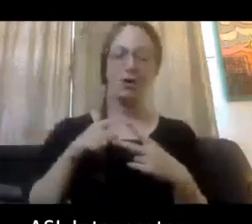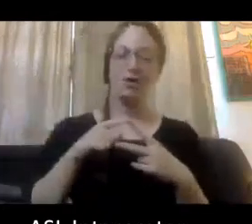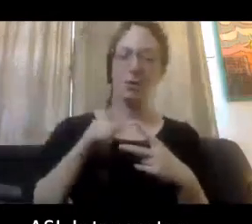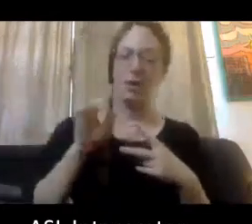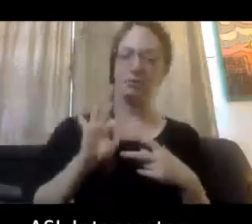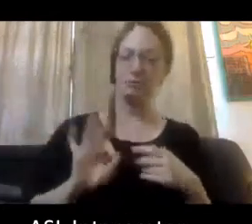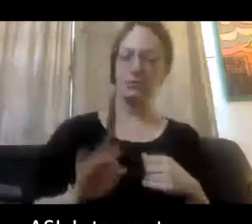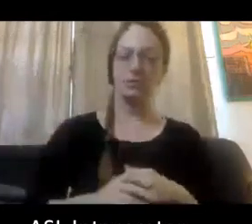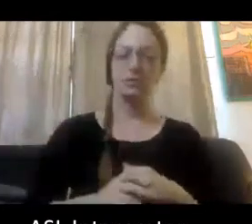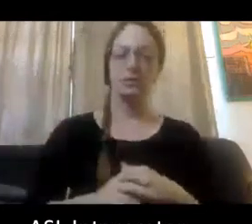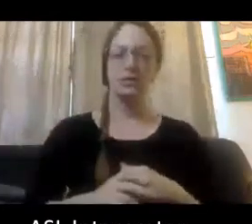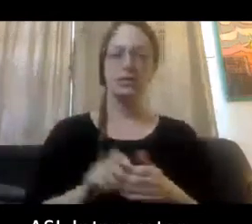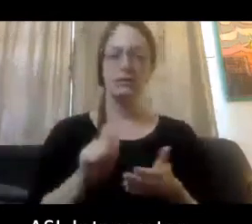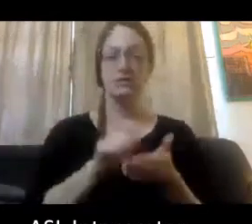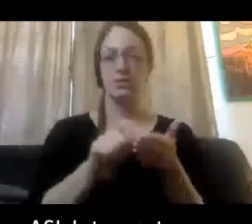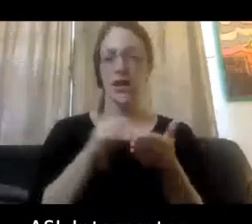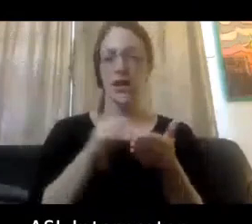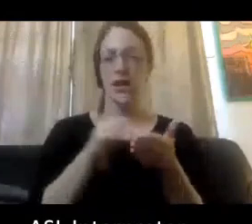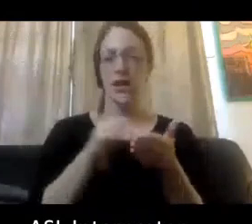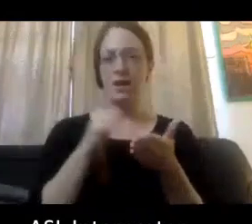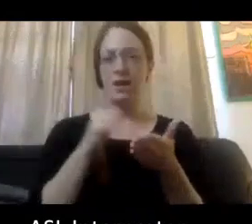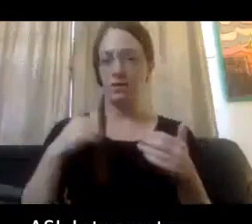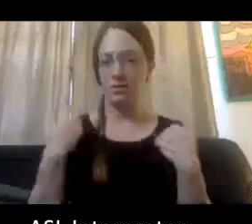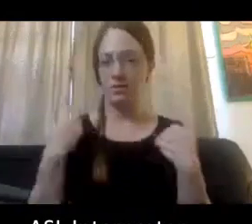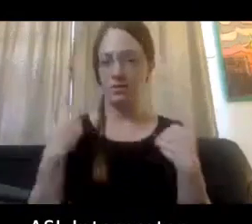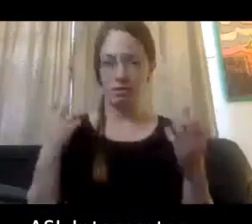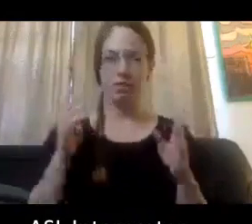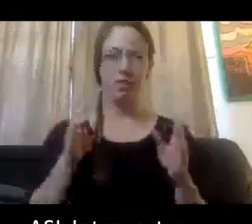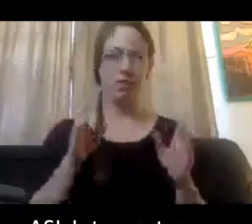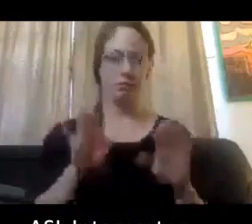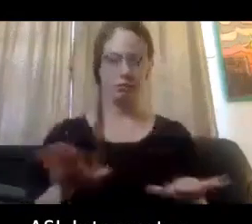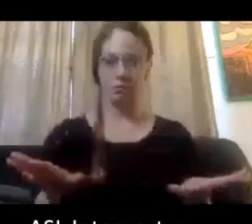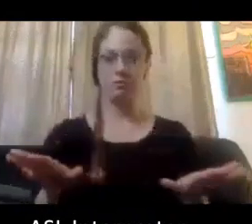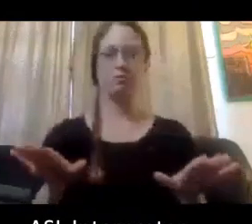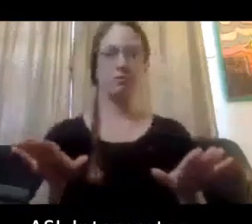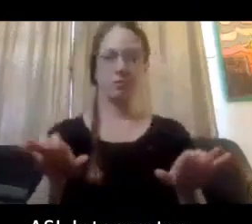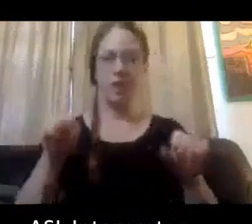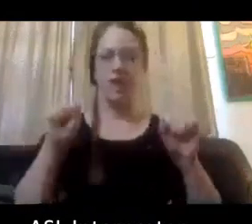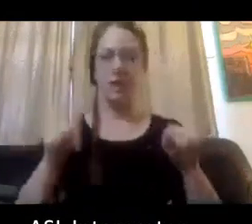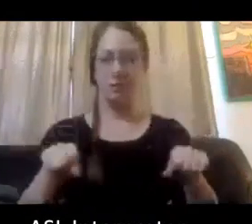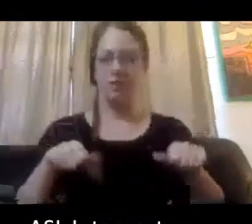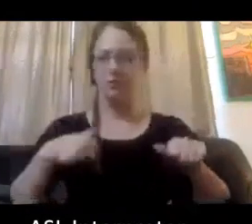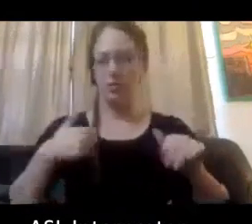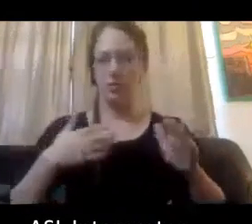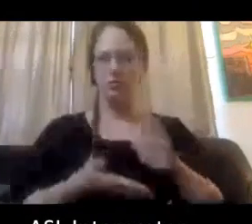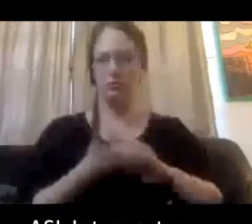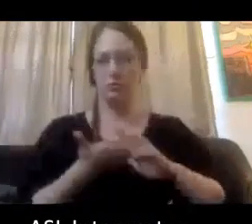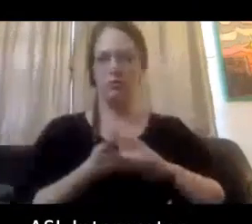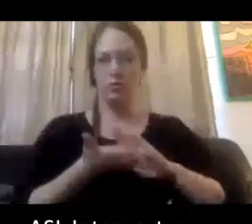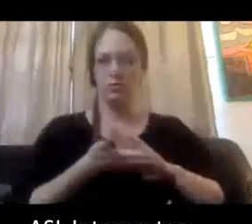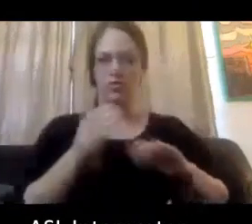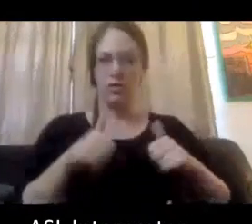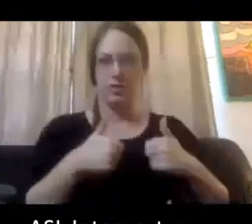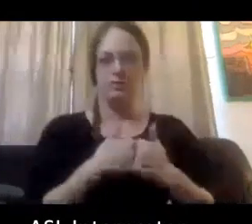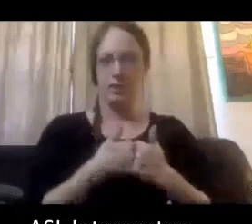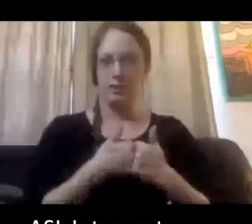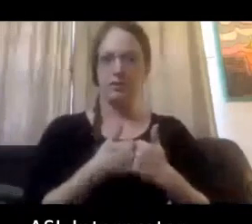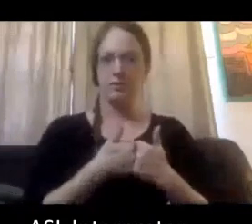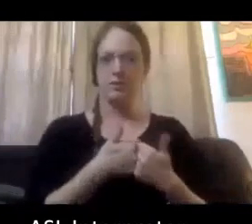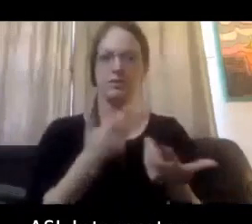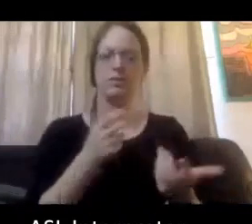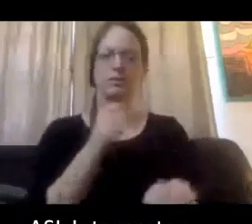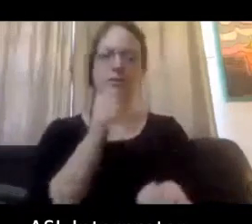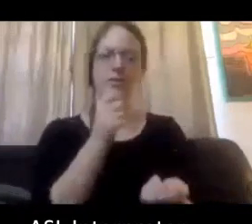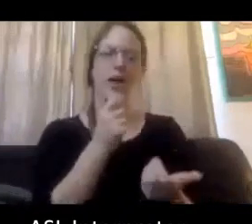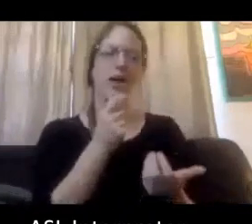writing for basically very young people to be able to run the games. Like, it's not just the players with like an adult